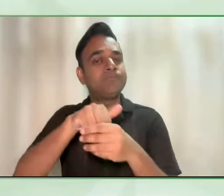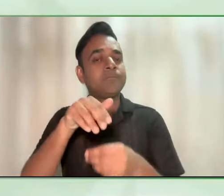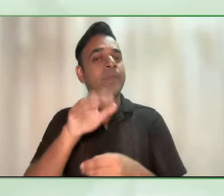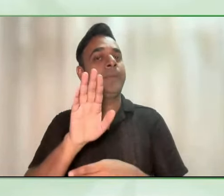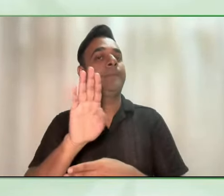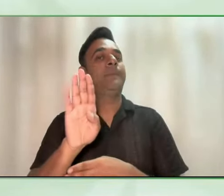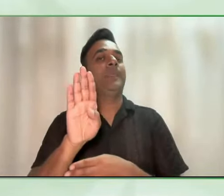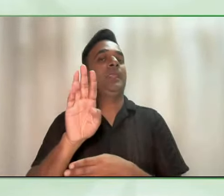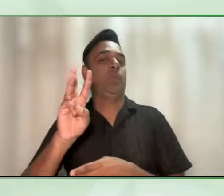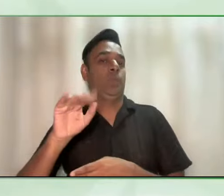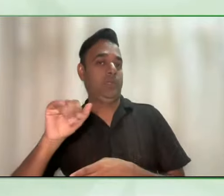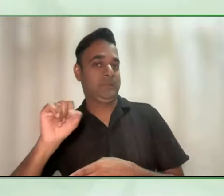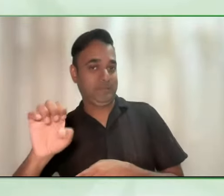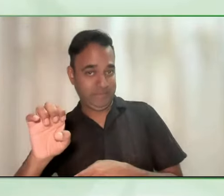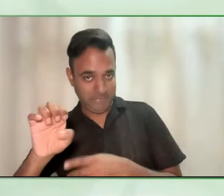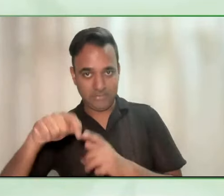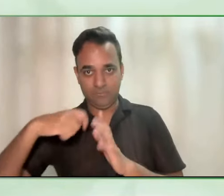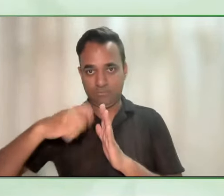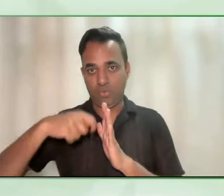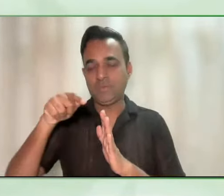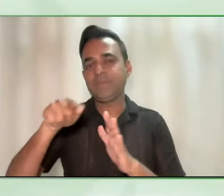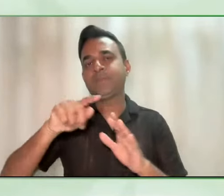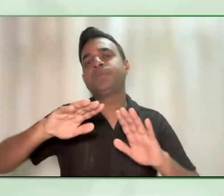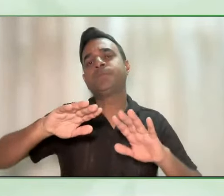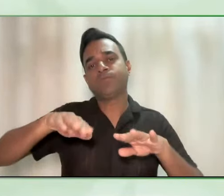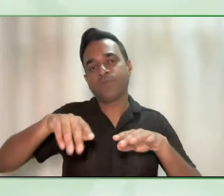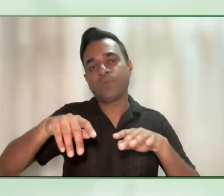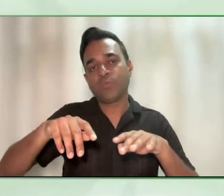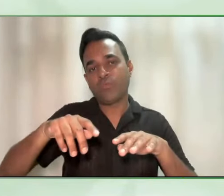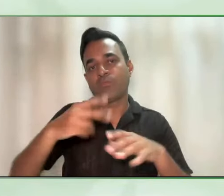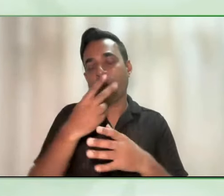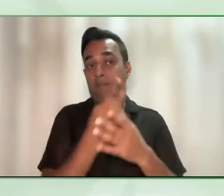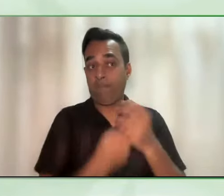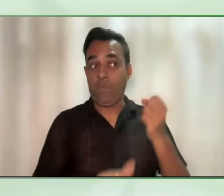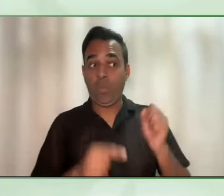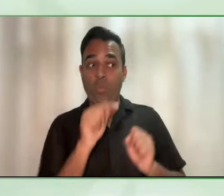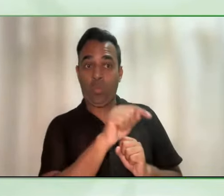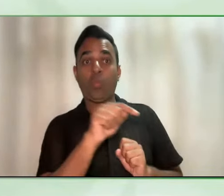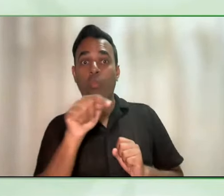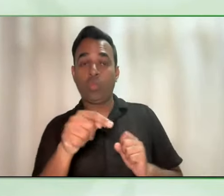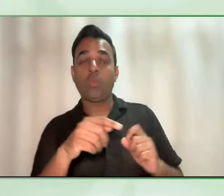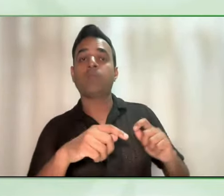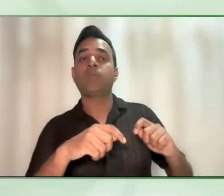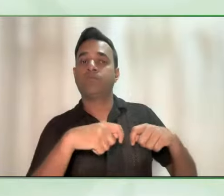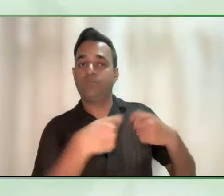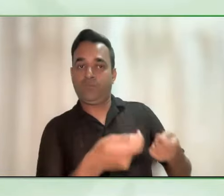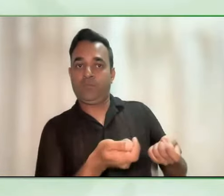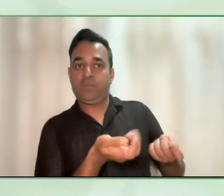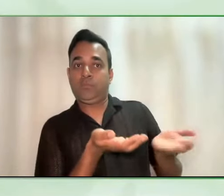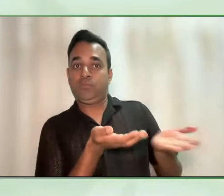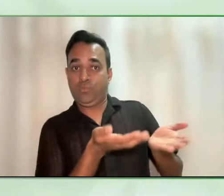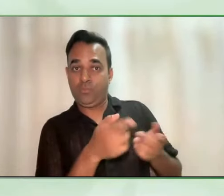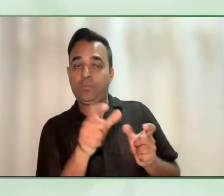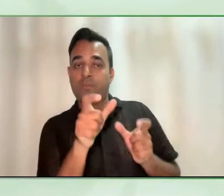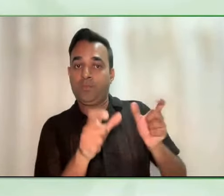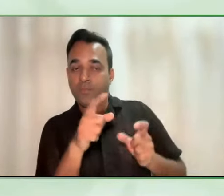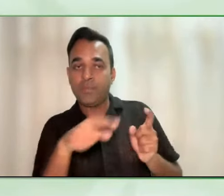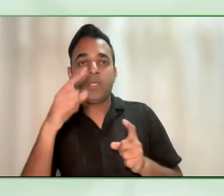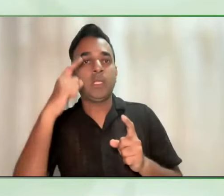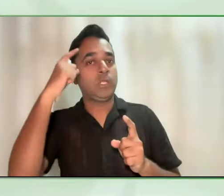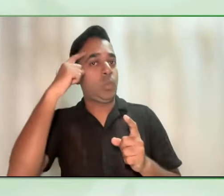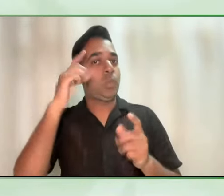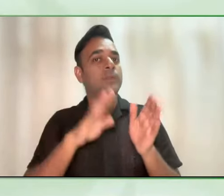the results were quite similar from both of these two categories. The stakeholders asked and